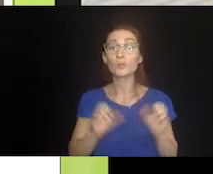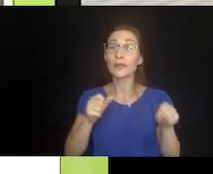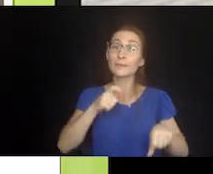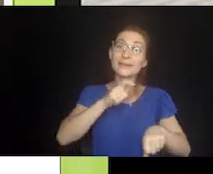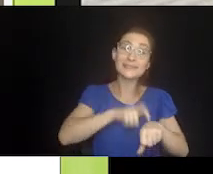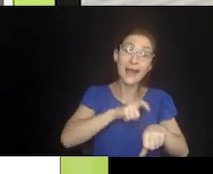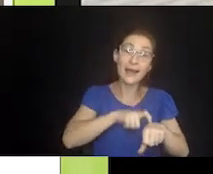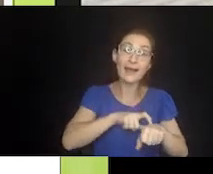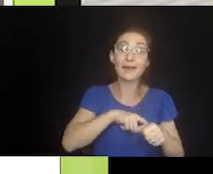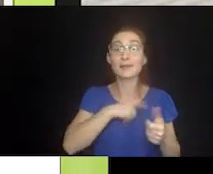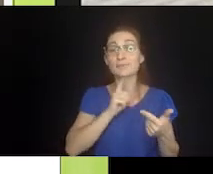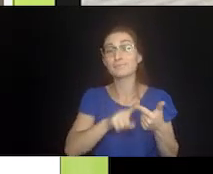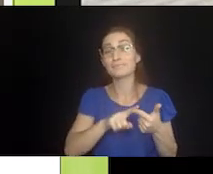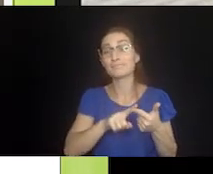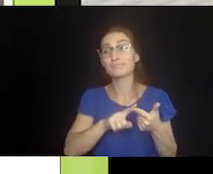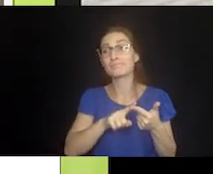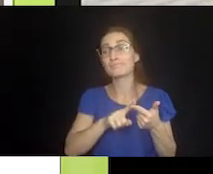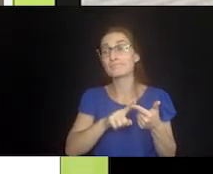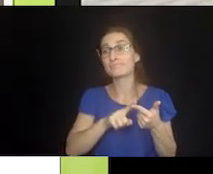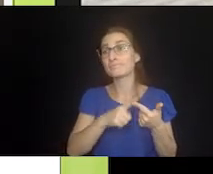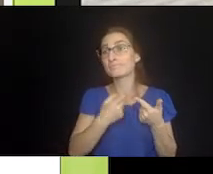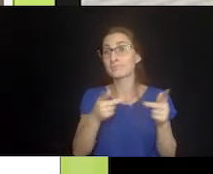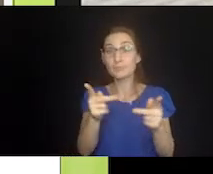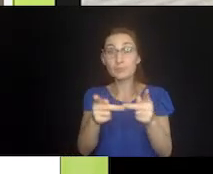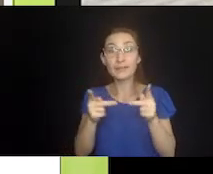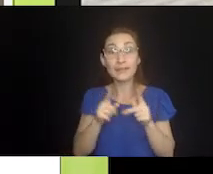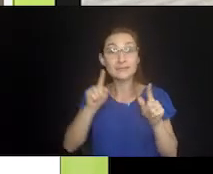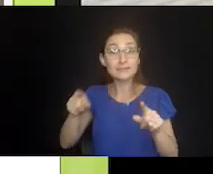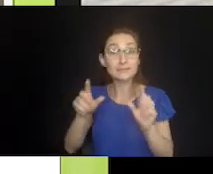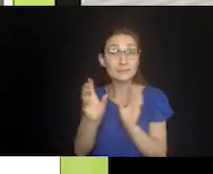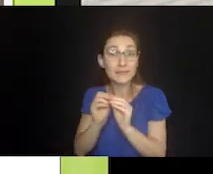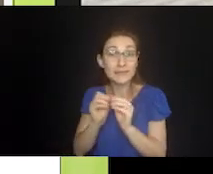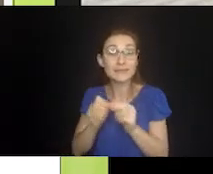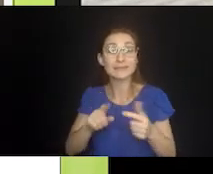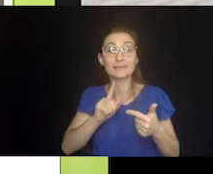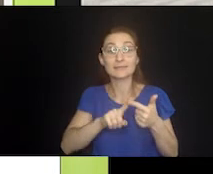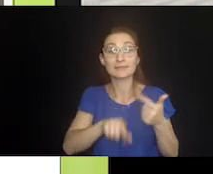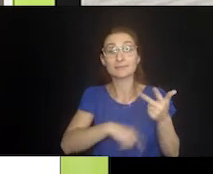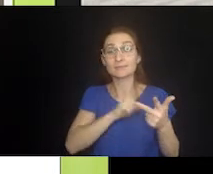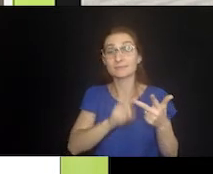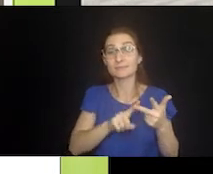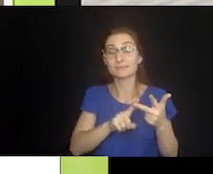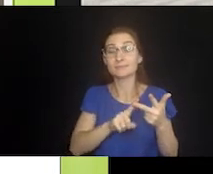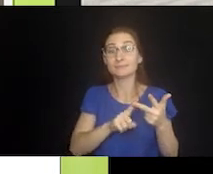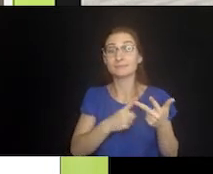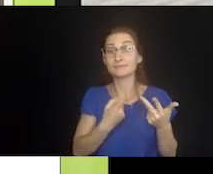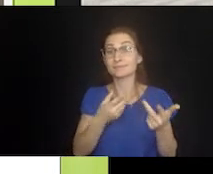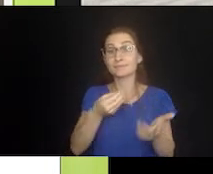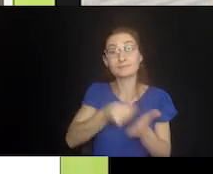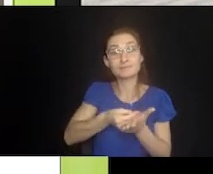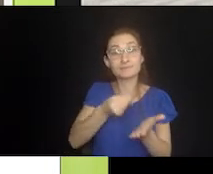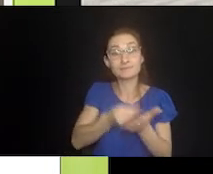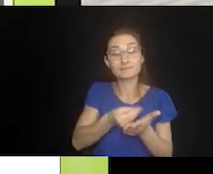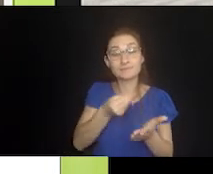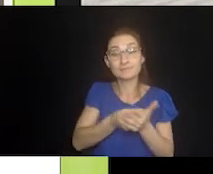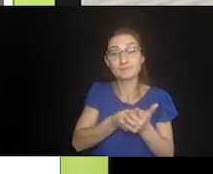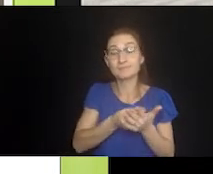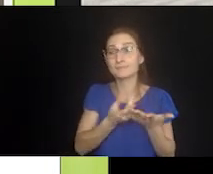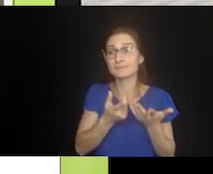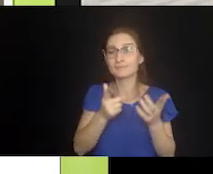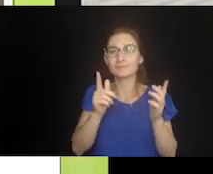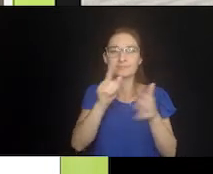a sponsorship. So it can be time, it can be a place to meet, it can